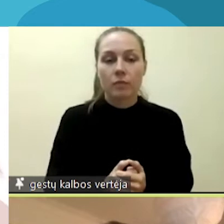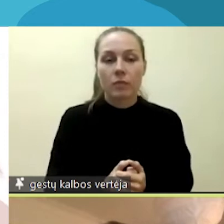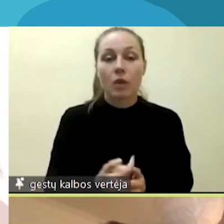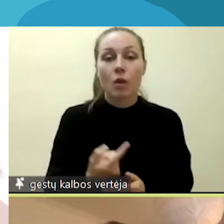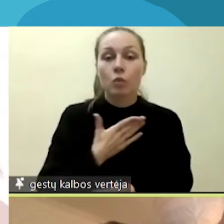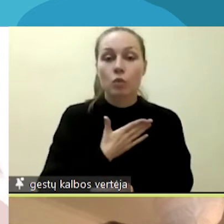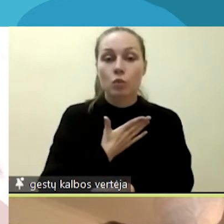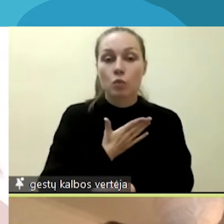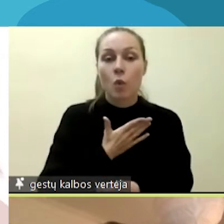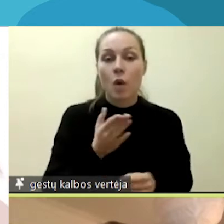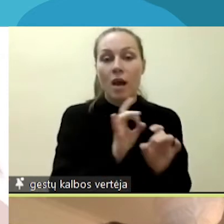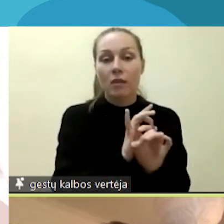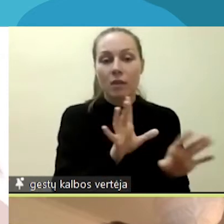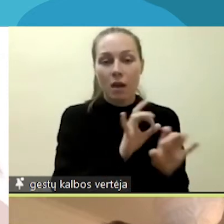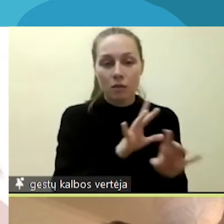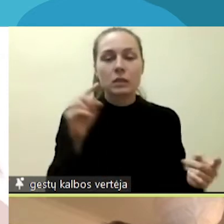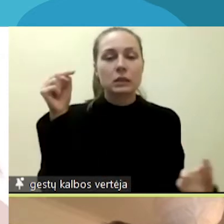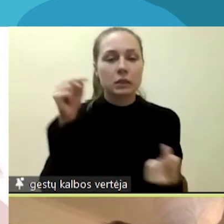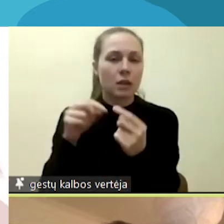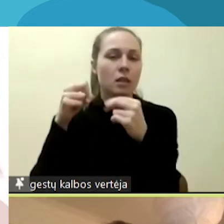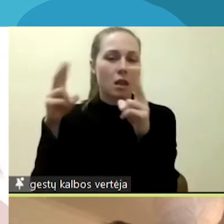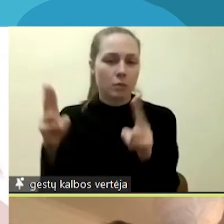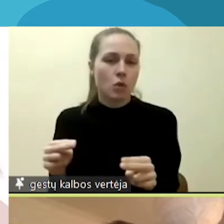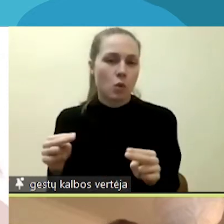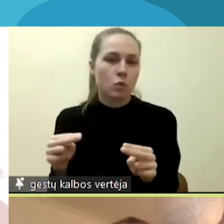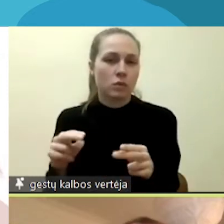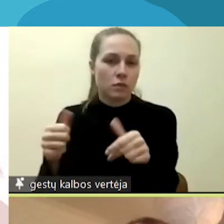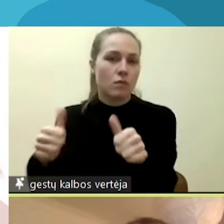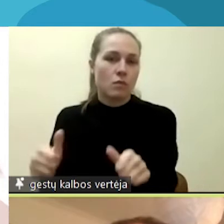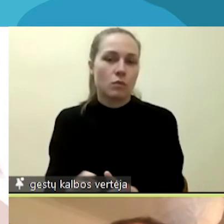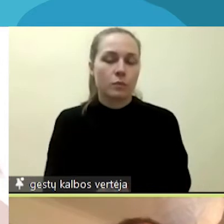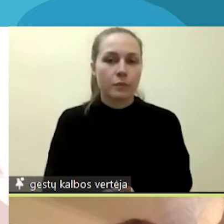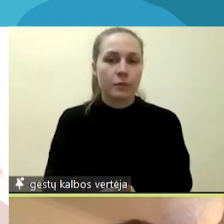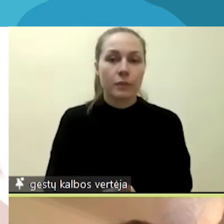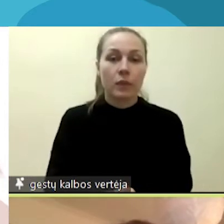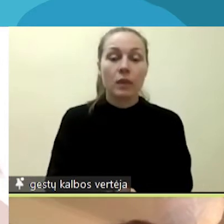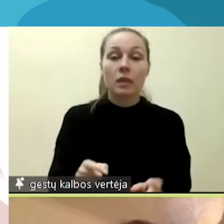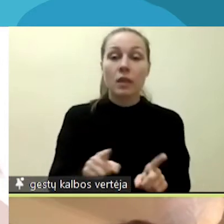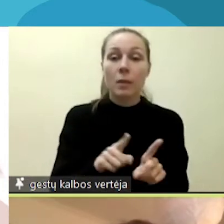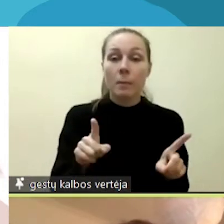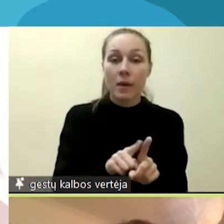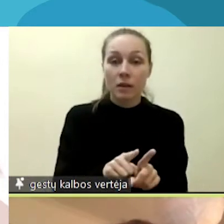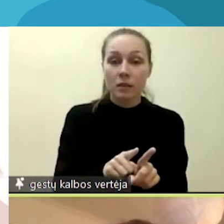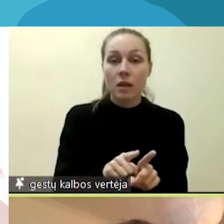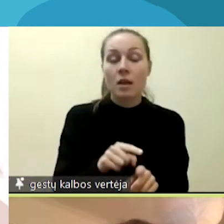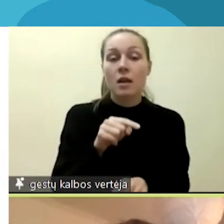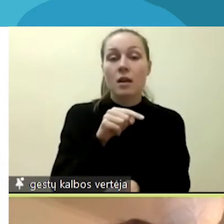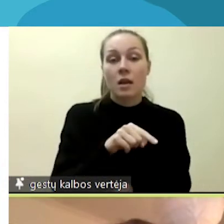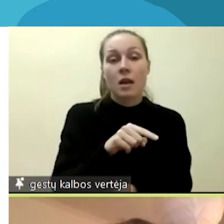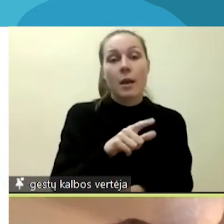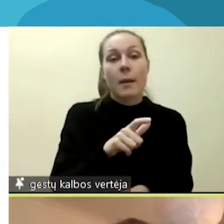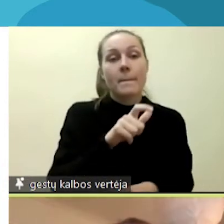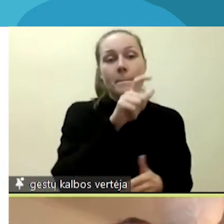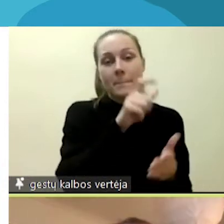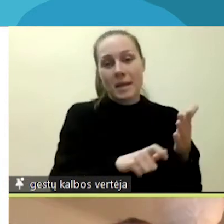out to civil society organizations across the world going forward. So I'm going to leave it at that and